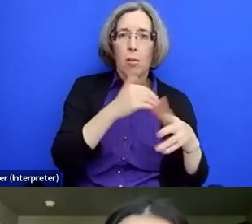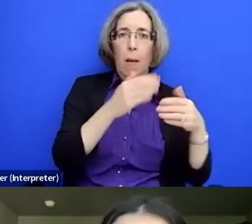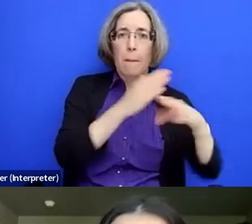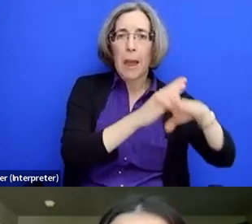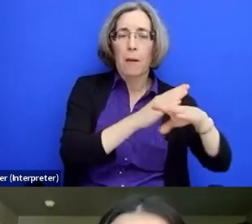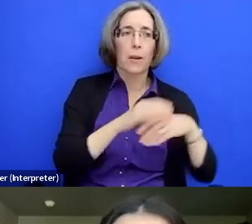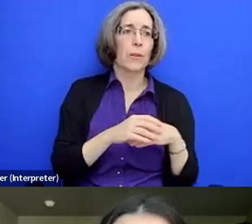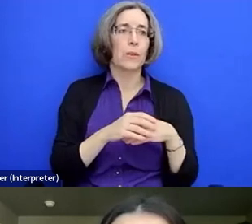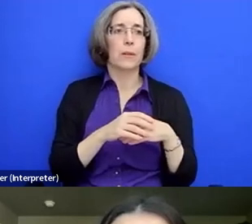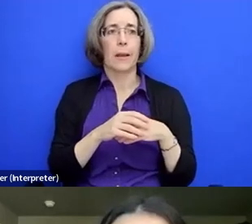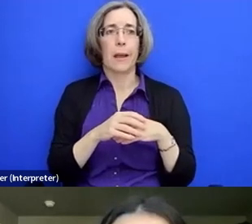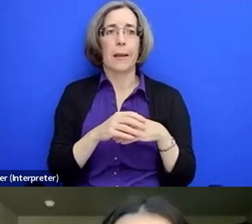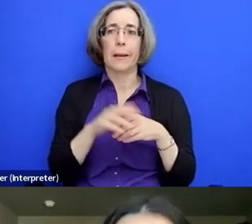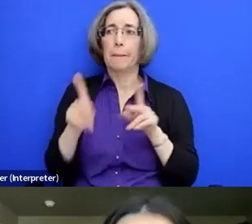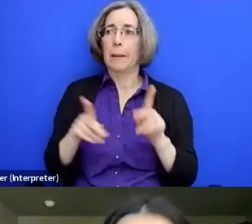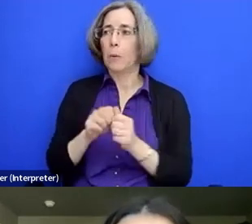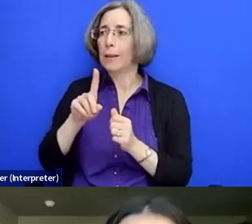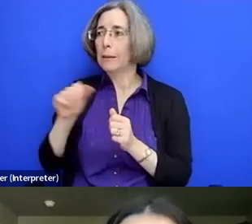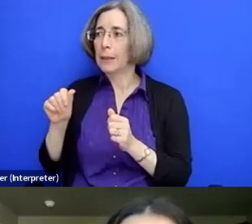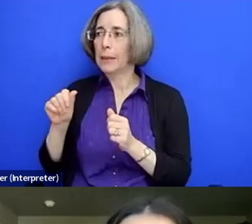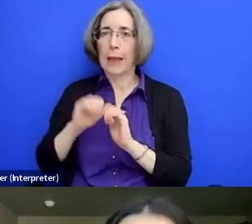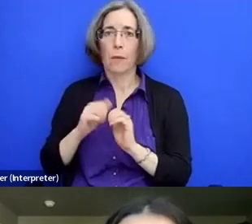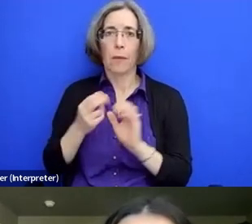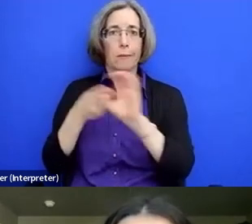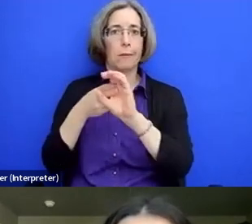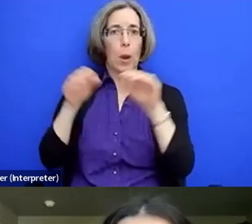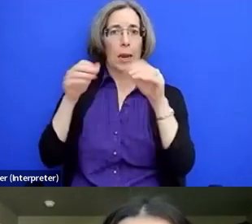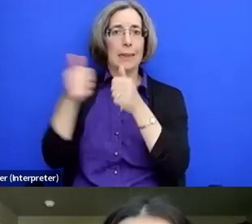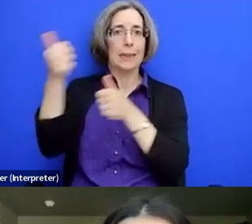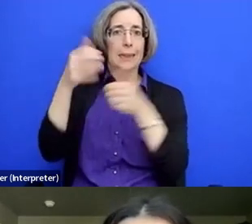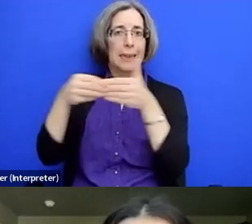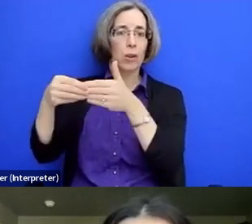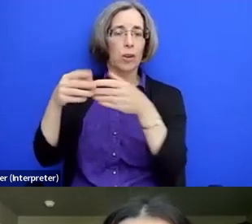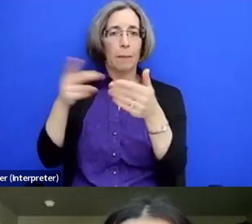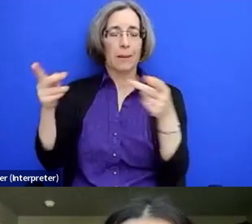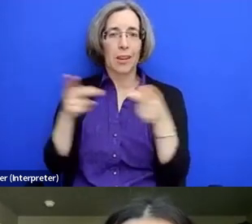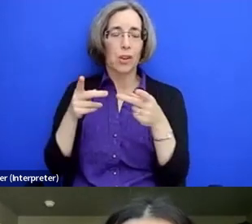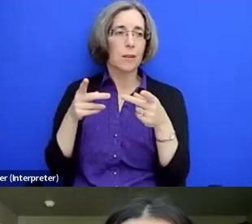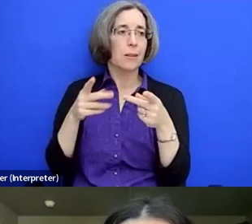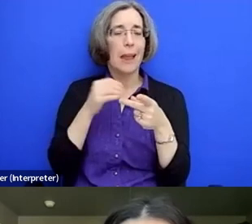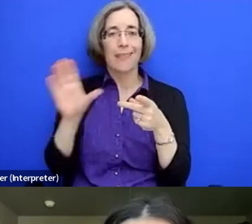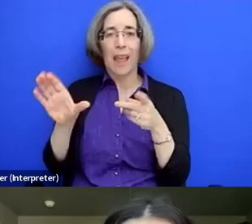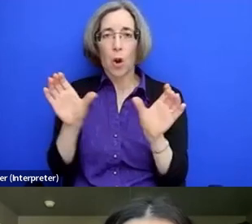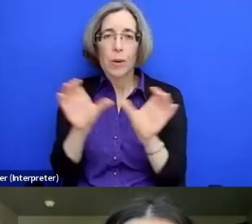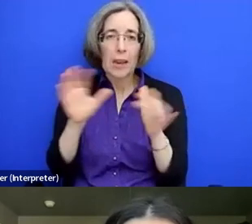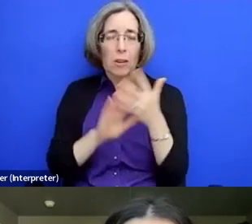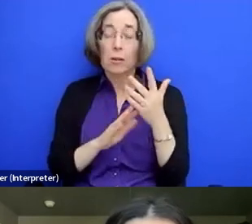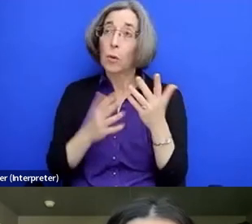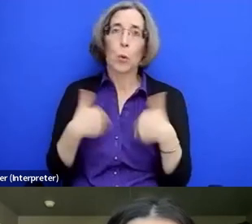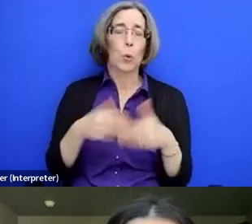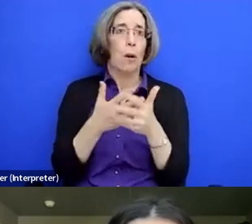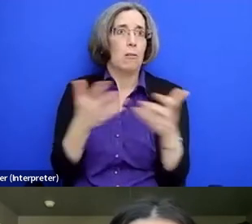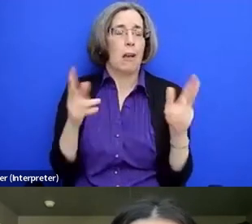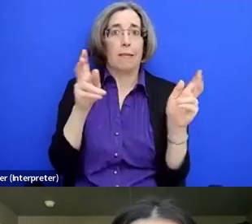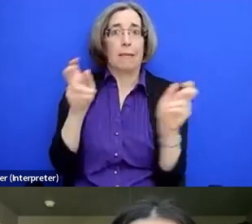and with credentials and that sort of thing. And so there's a lot here to think about. And